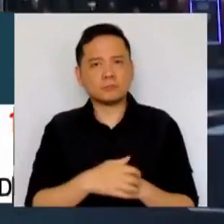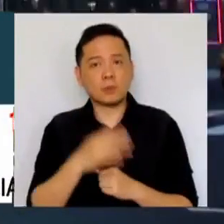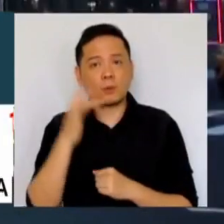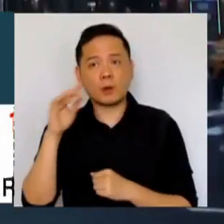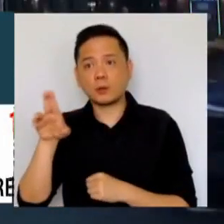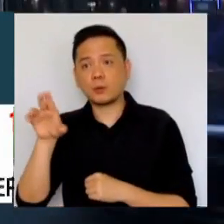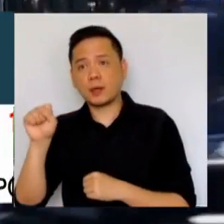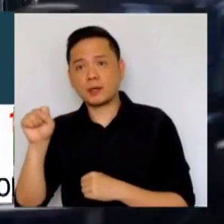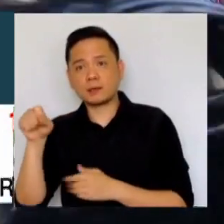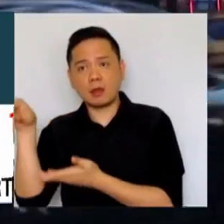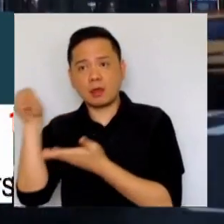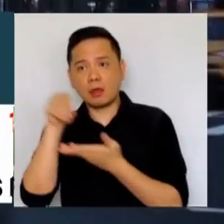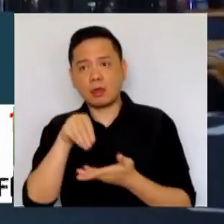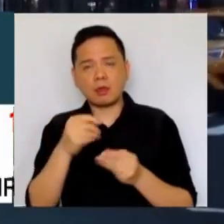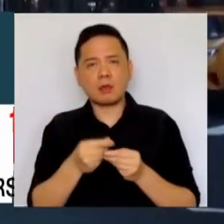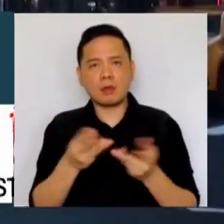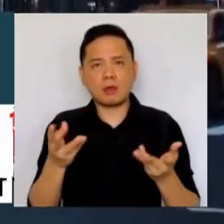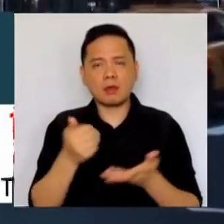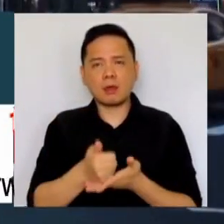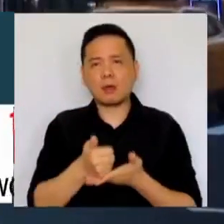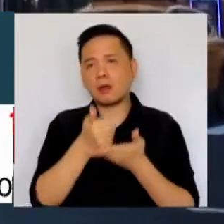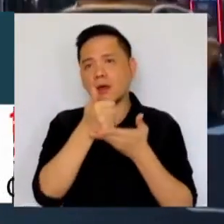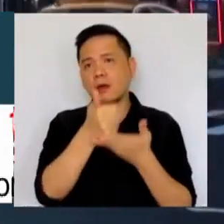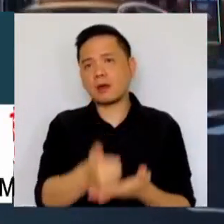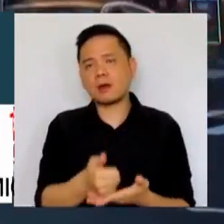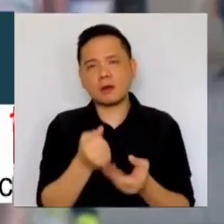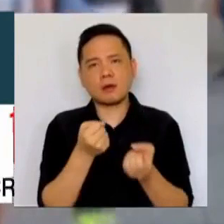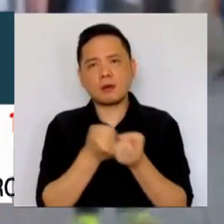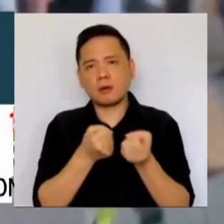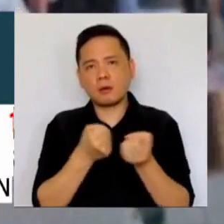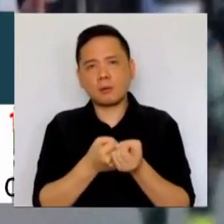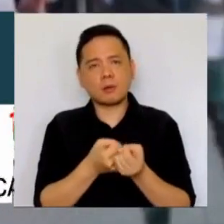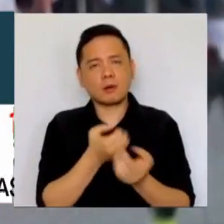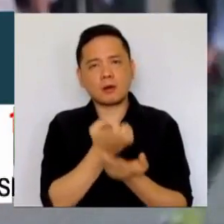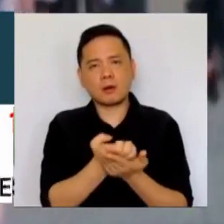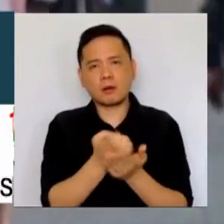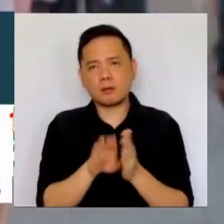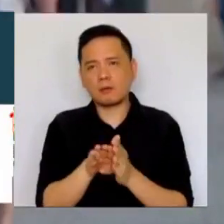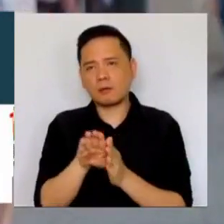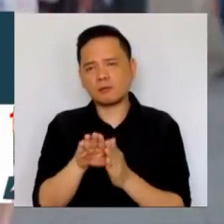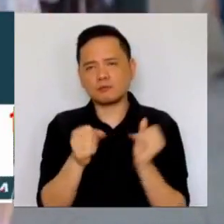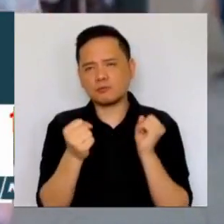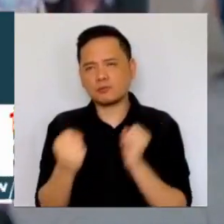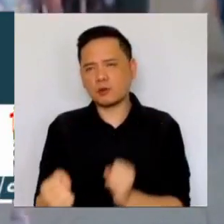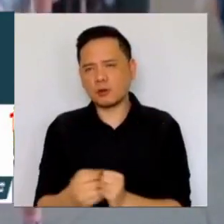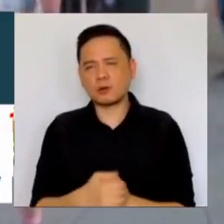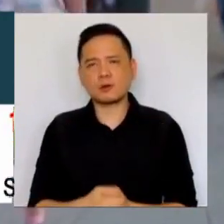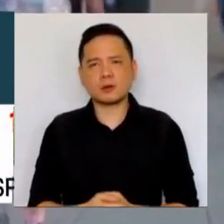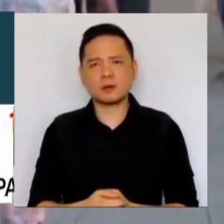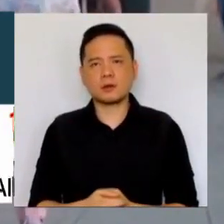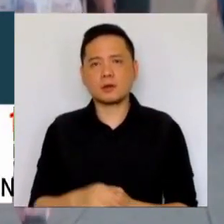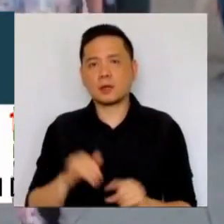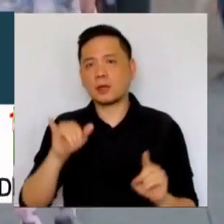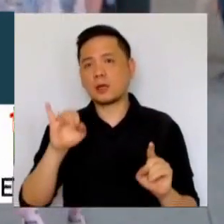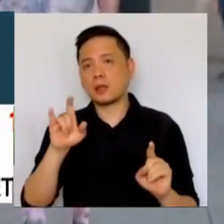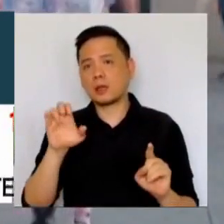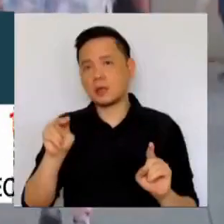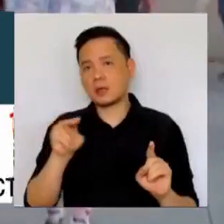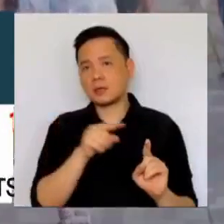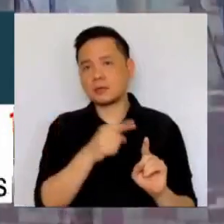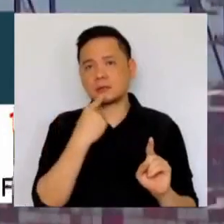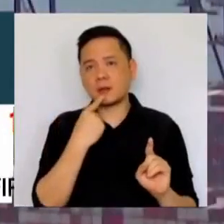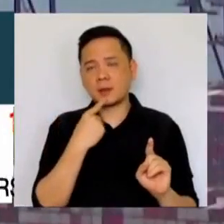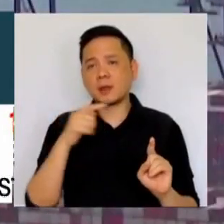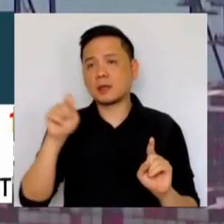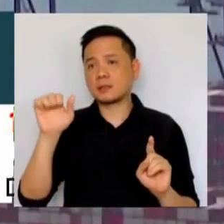pandemic helped fuel a very strong recovery. Yellen also said lowering Trump-era tariffs on